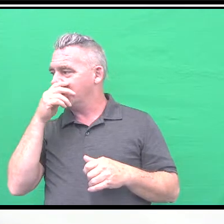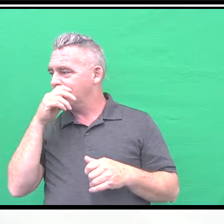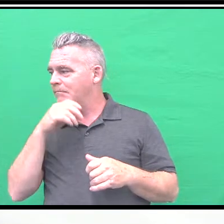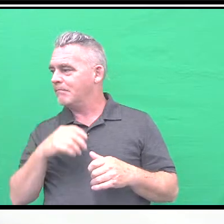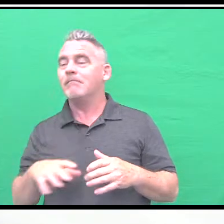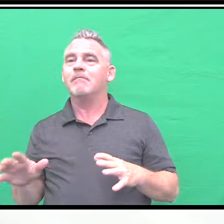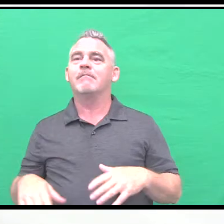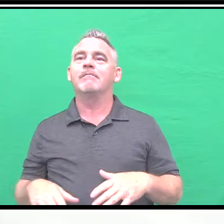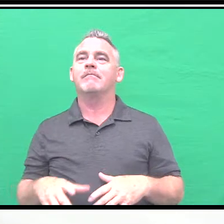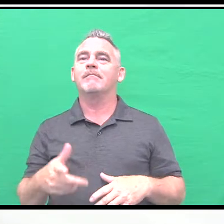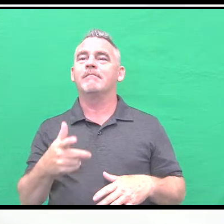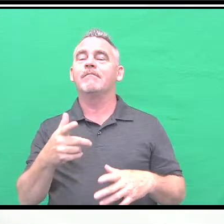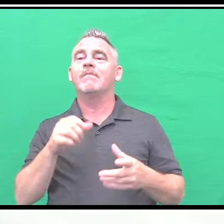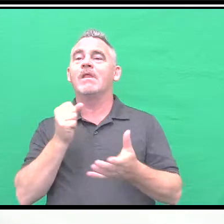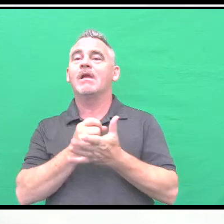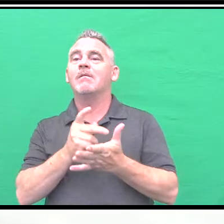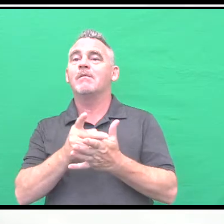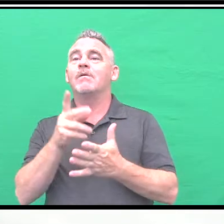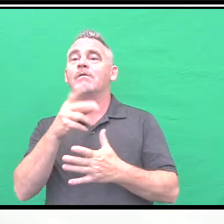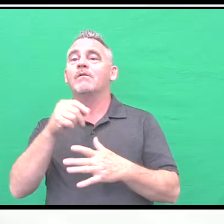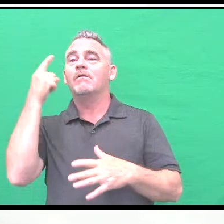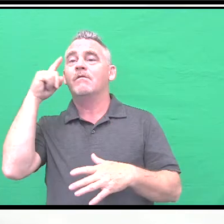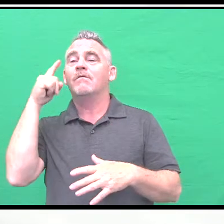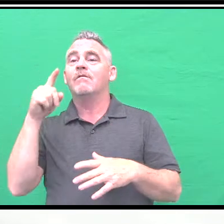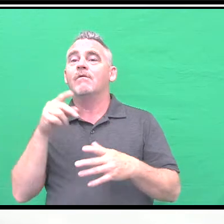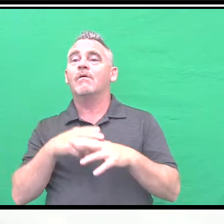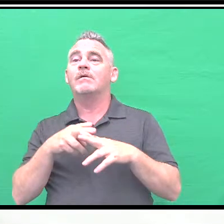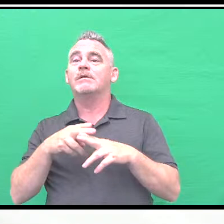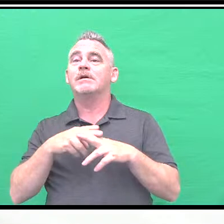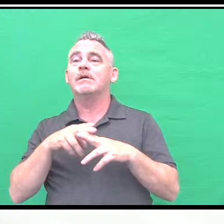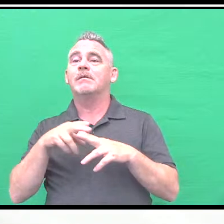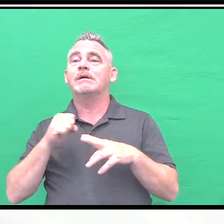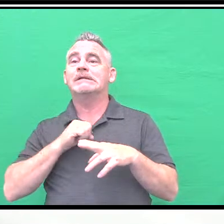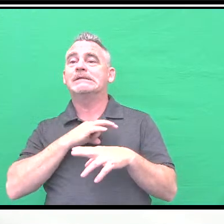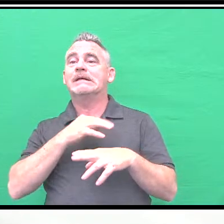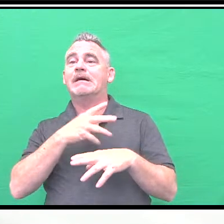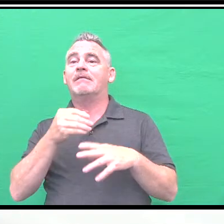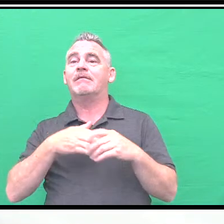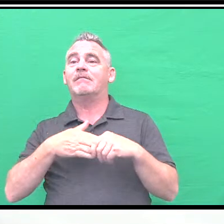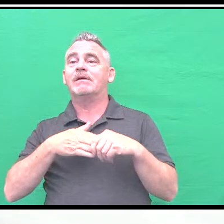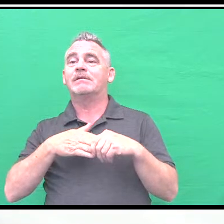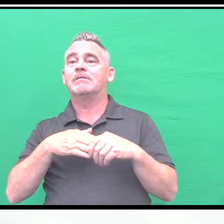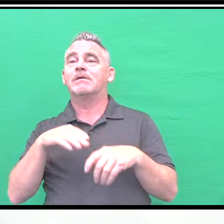of declaration and finding for temporary staffing flexibilities, OE